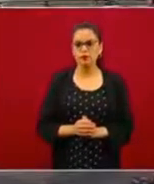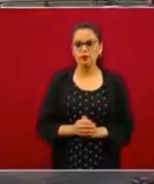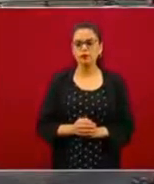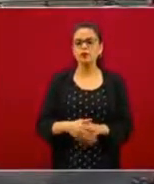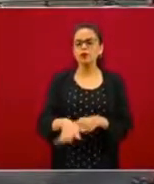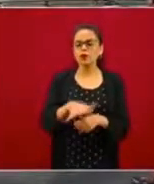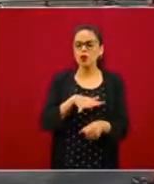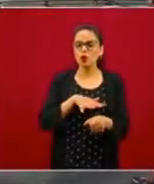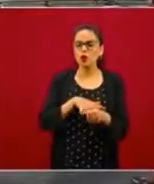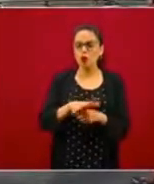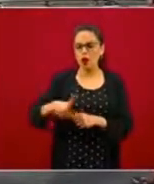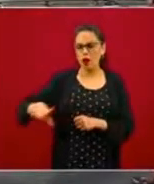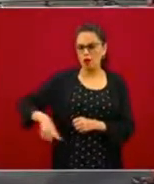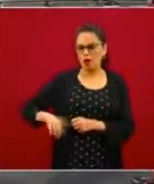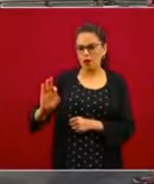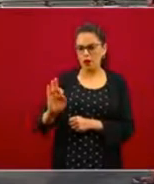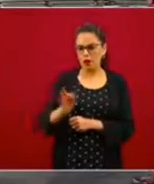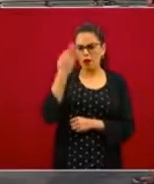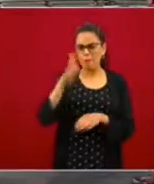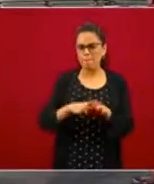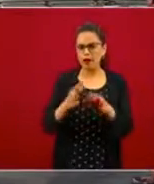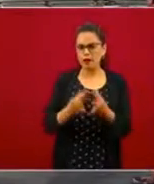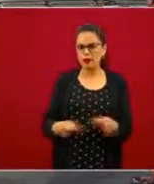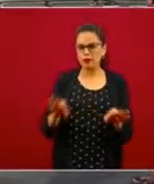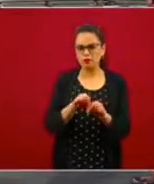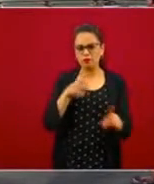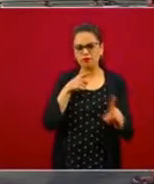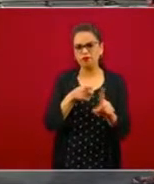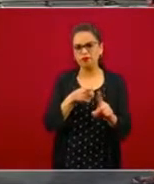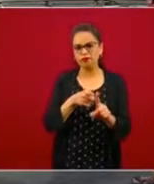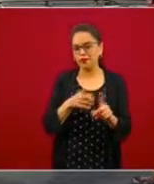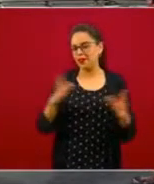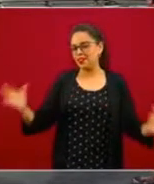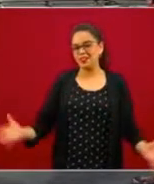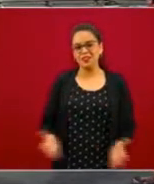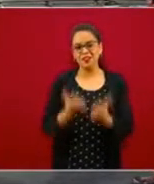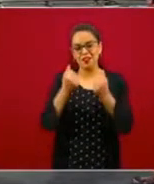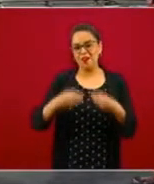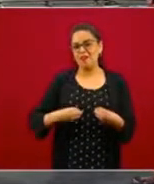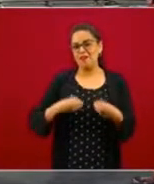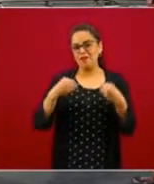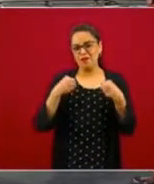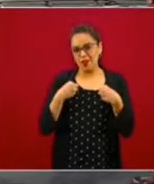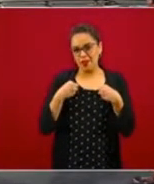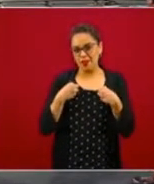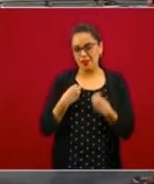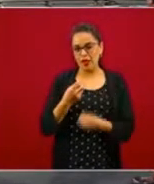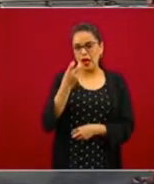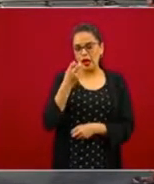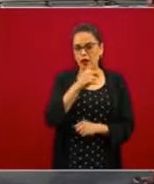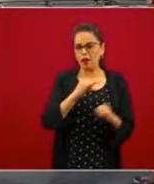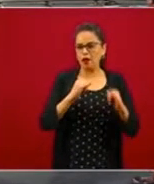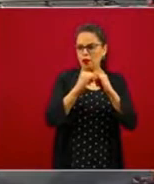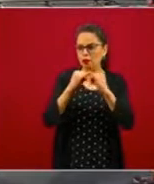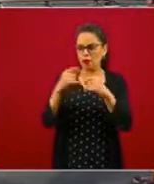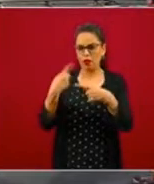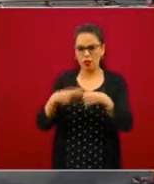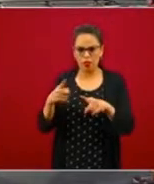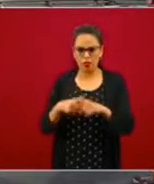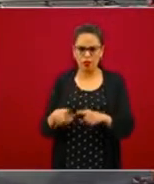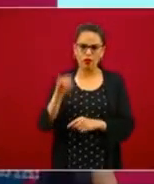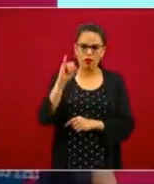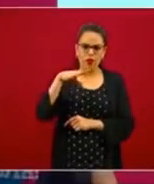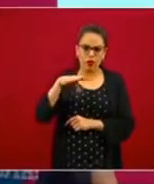del gobierno? So what's the task of the government throughout the pandemics? To save lives. That's what institutions such as the Social